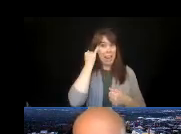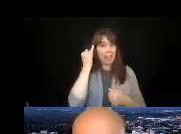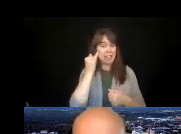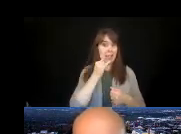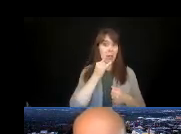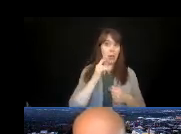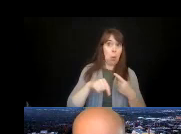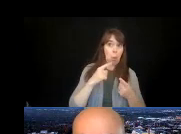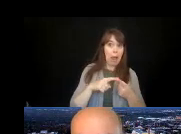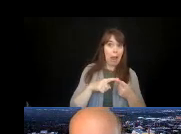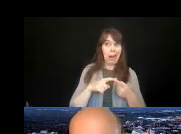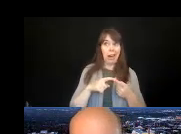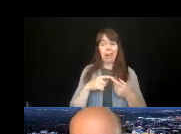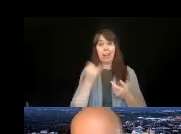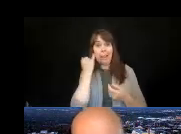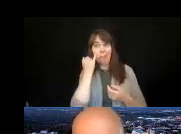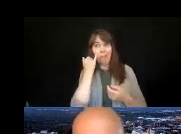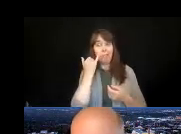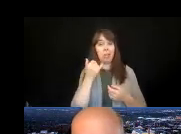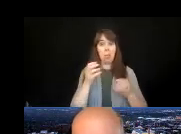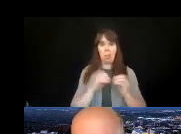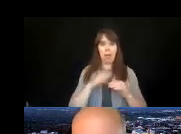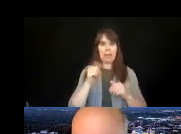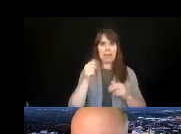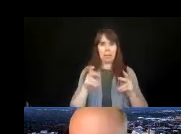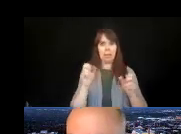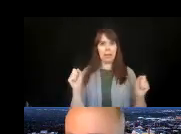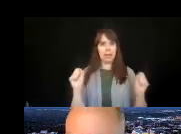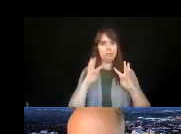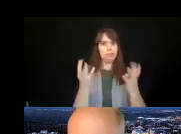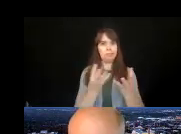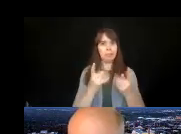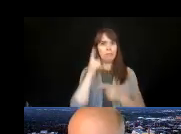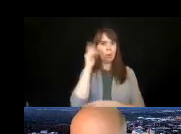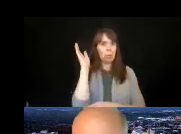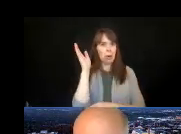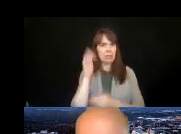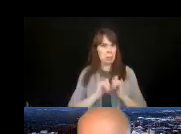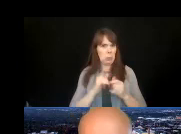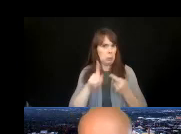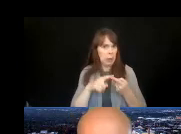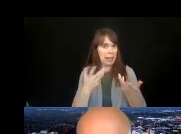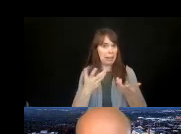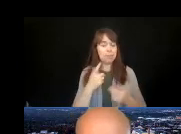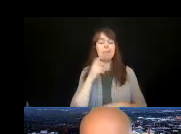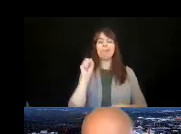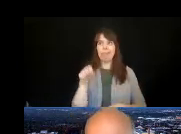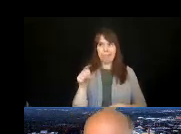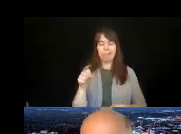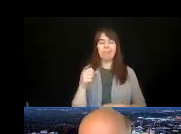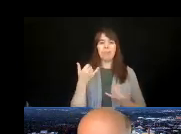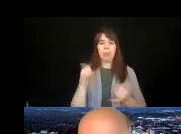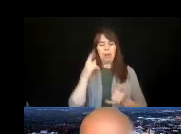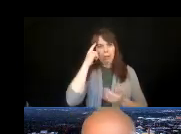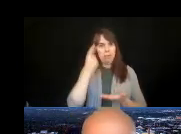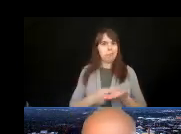enable greater than 10 people to gather in a room for clinical education? Yeah, that's being considered kind